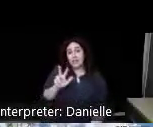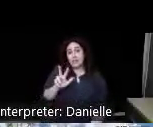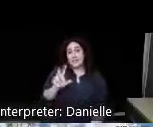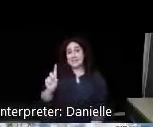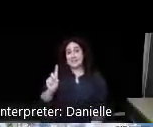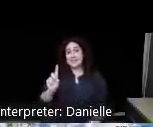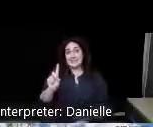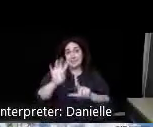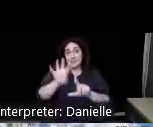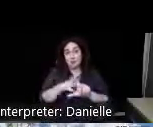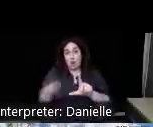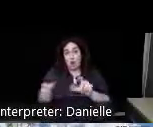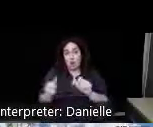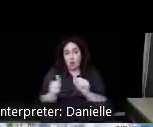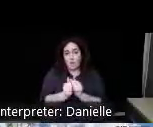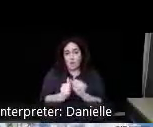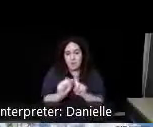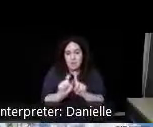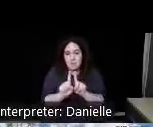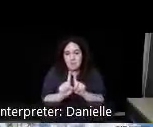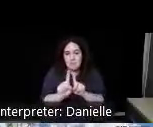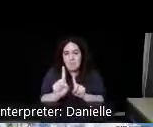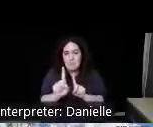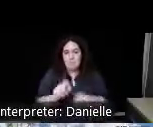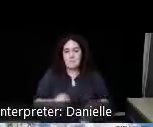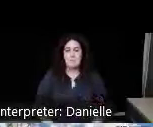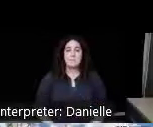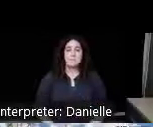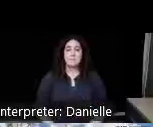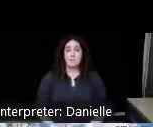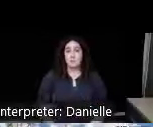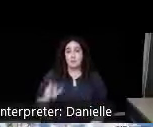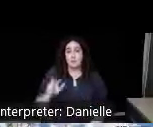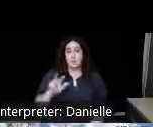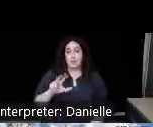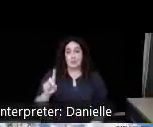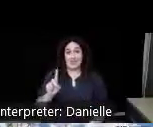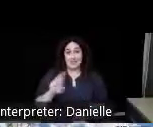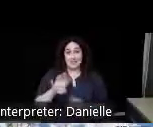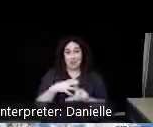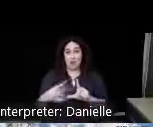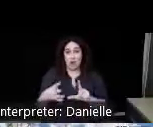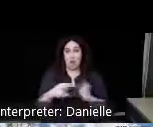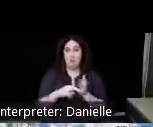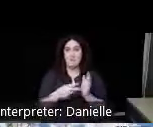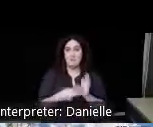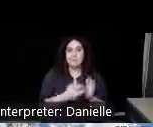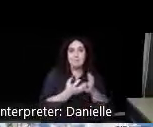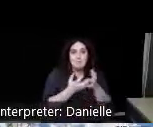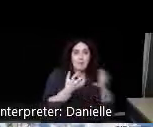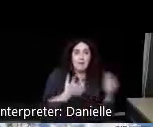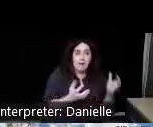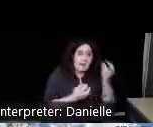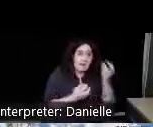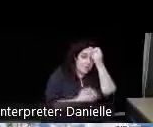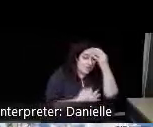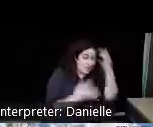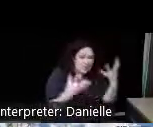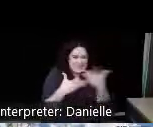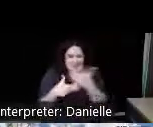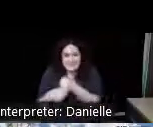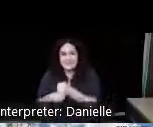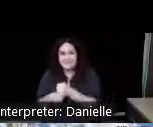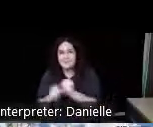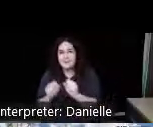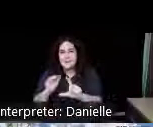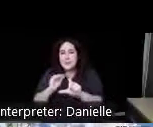middle of the slide, 3D charts can fit a lot of information into a very small area, and it's